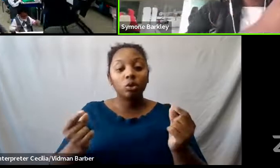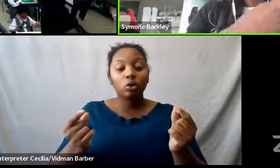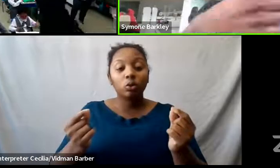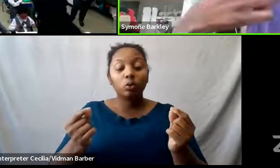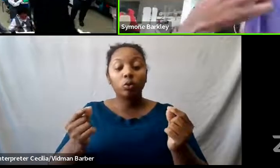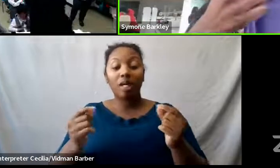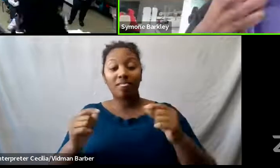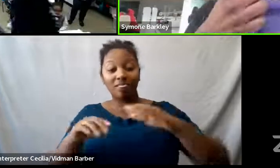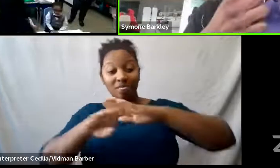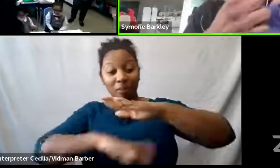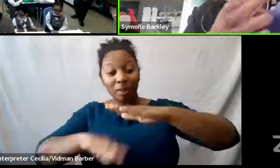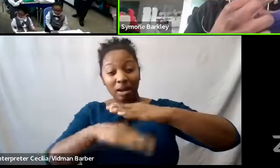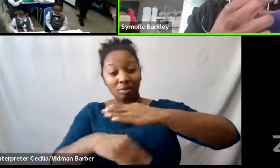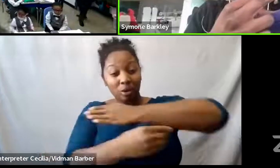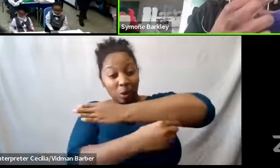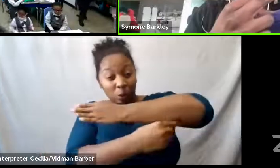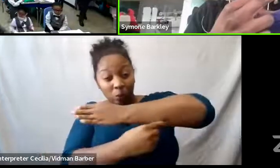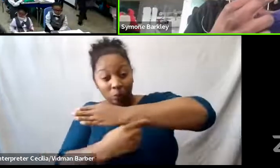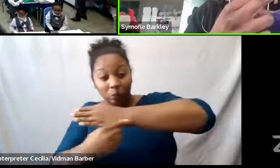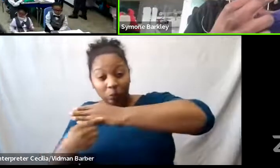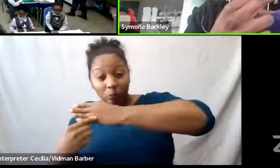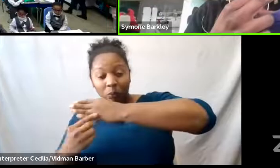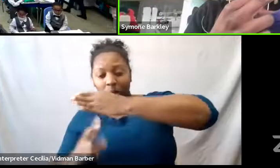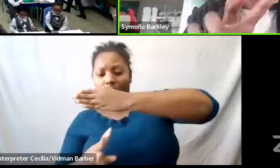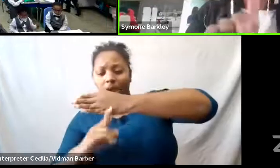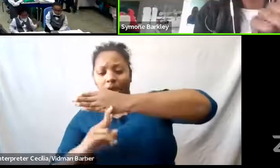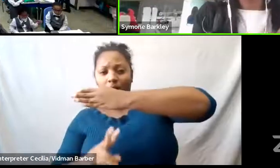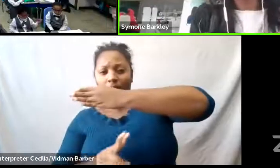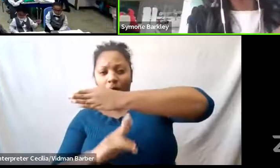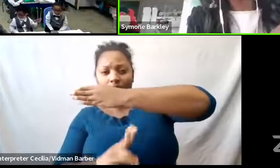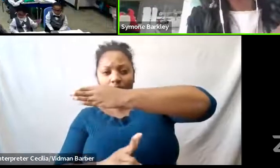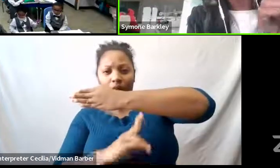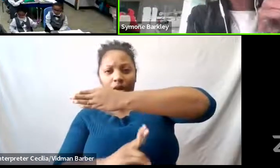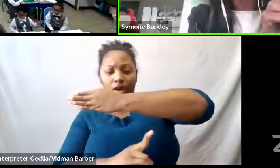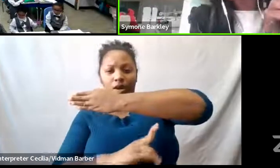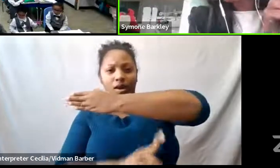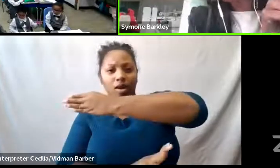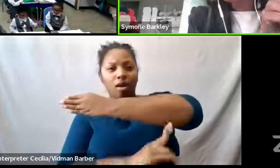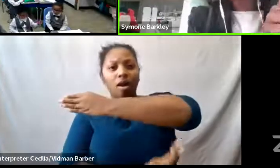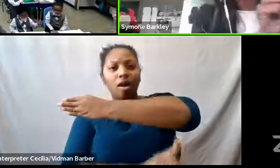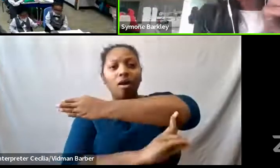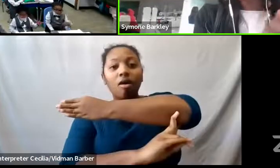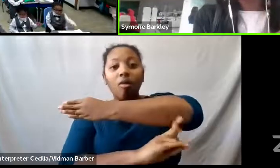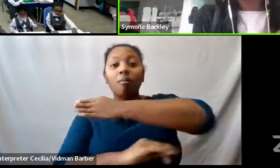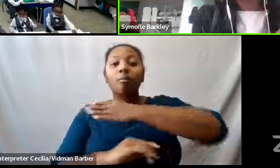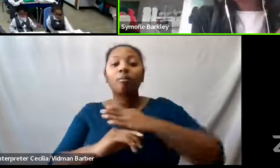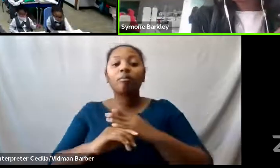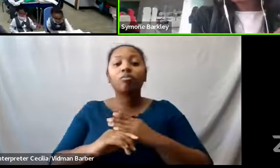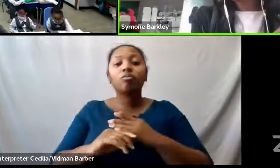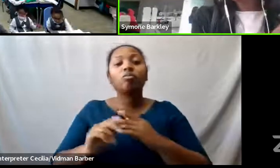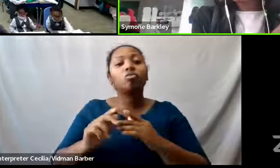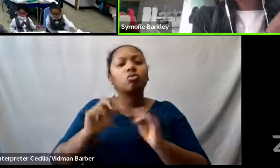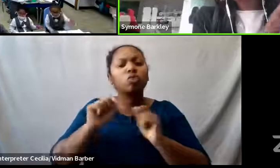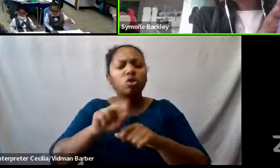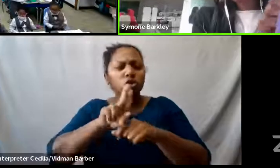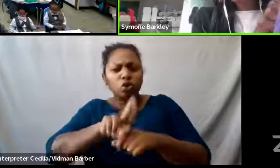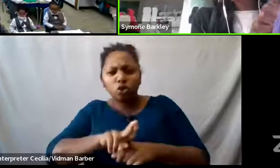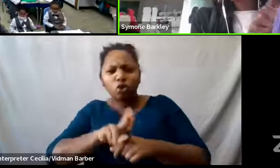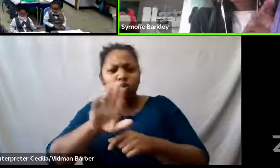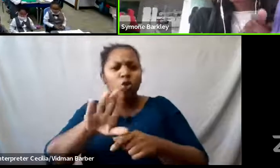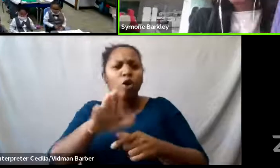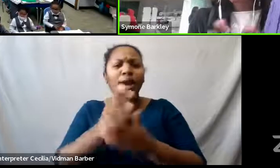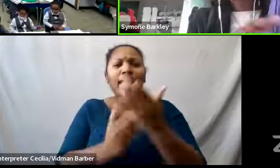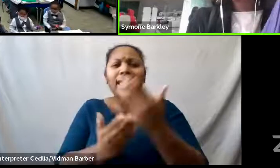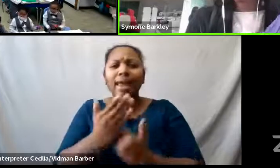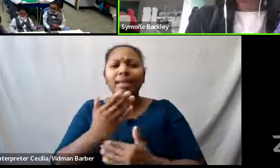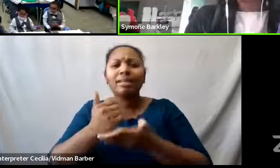the way across the bottom, and it can be as long. If you want to use your finger to help you measure, you can use your pointer finger to help you measure all the way